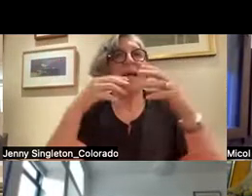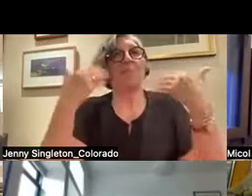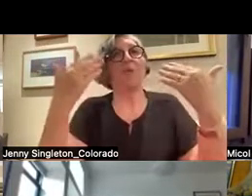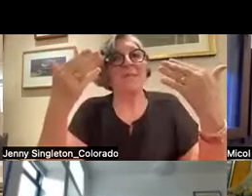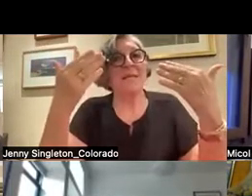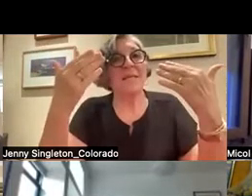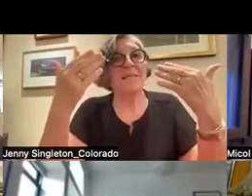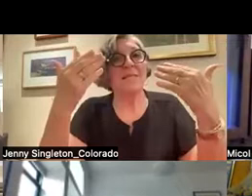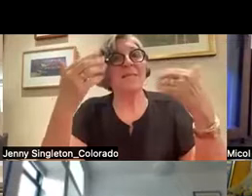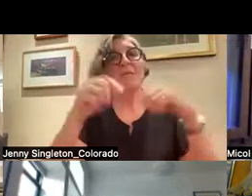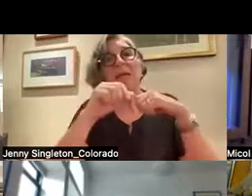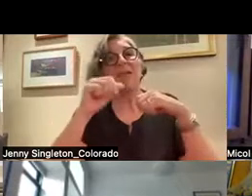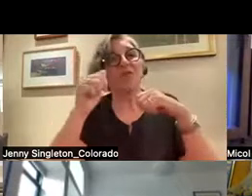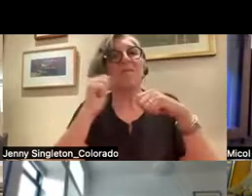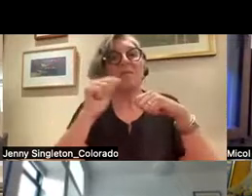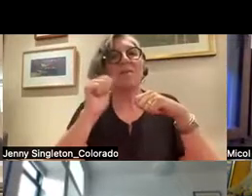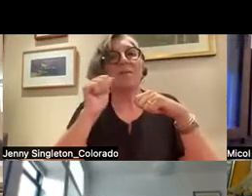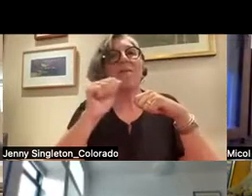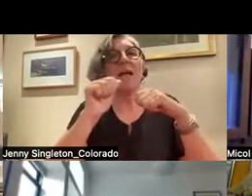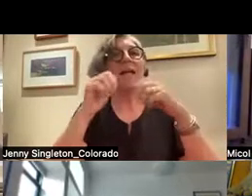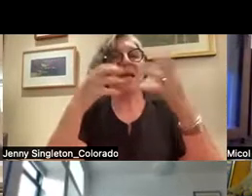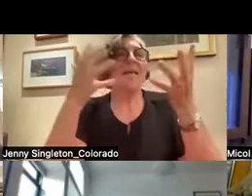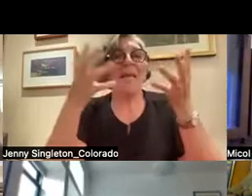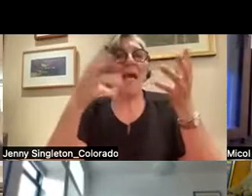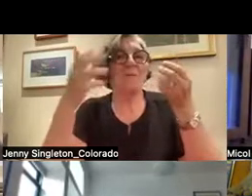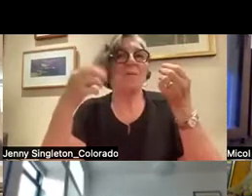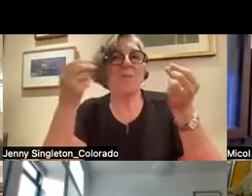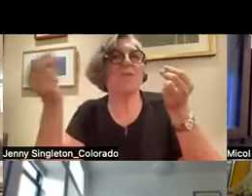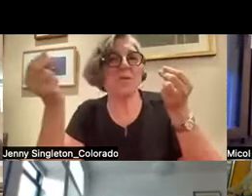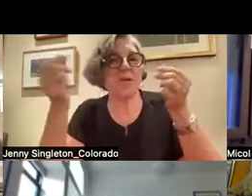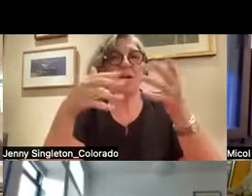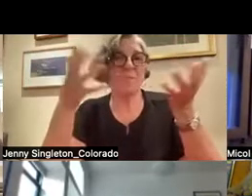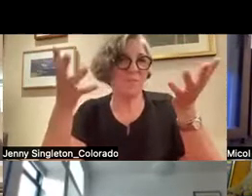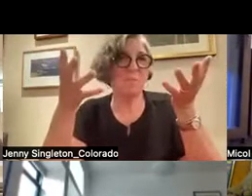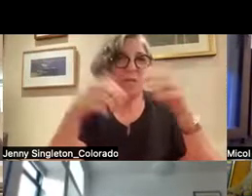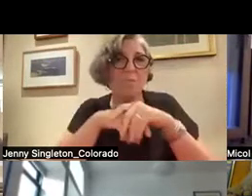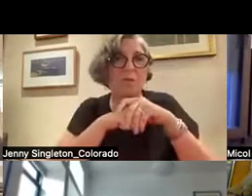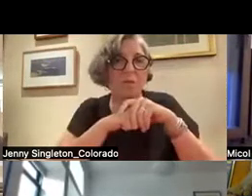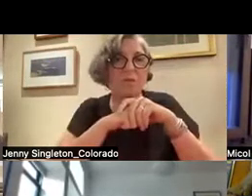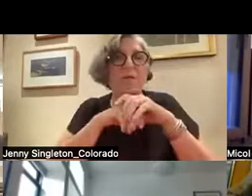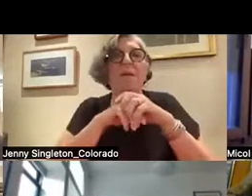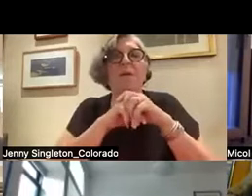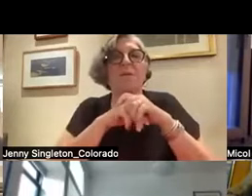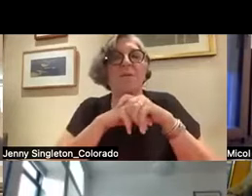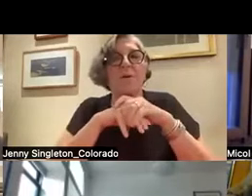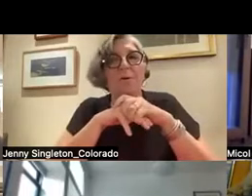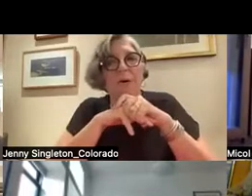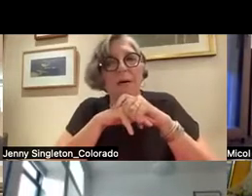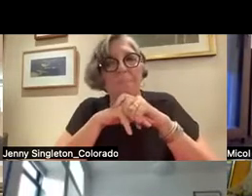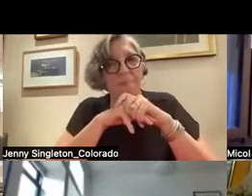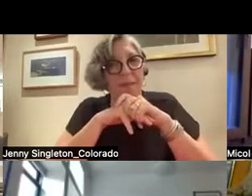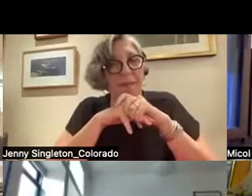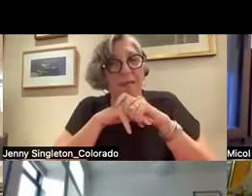But as a process, you can't just sign any noun multiple times to mean plural.